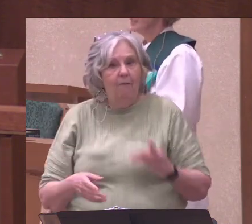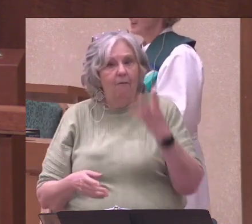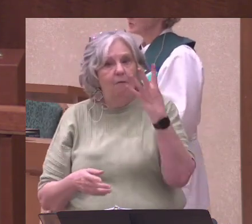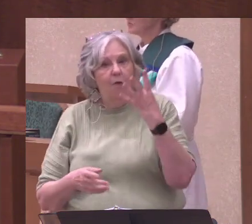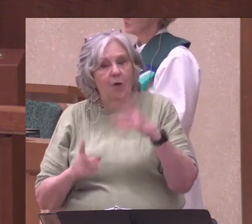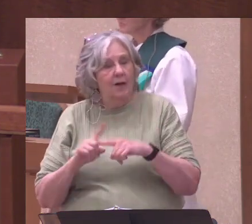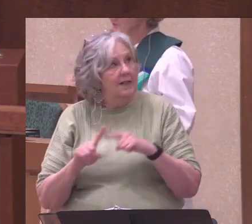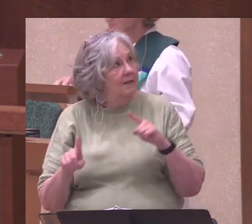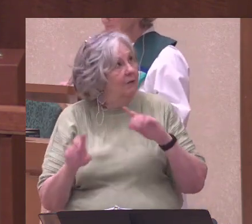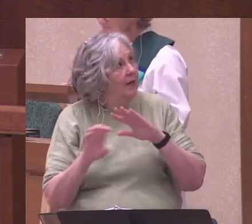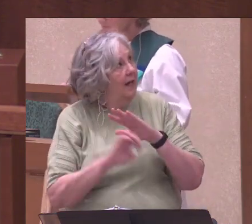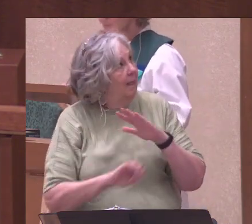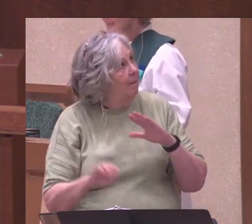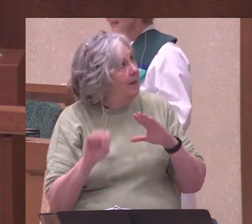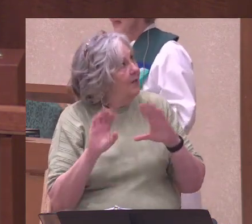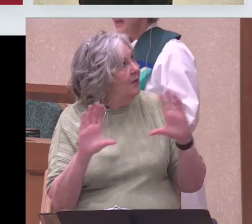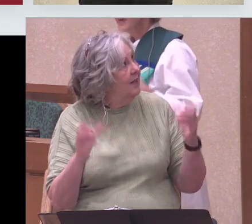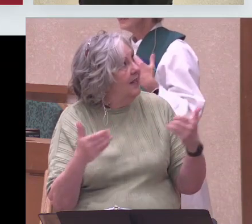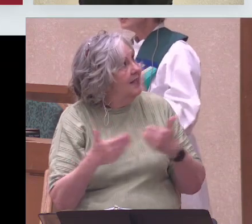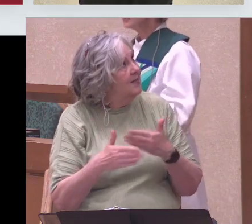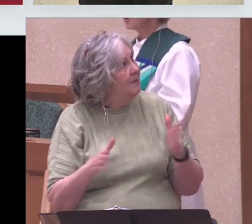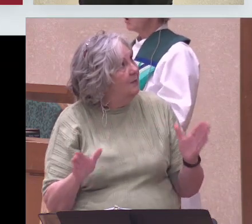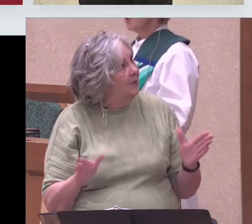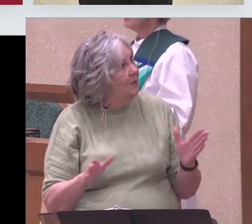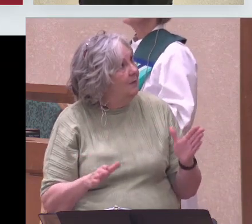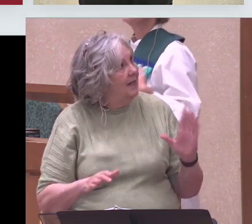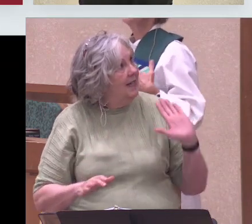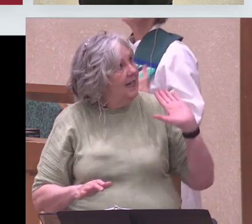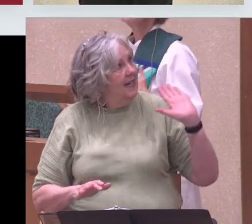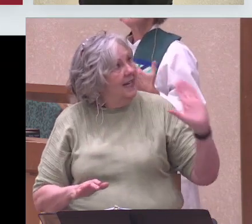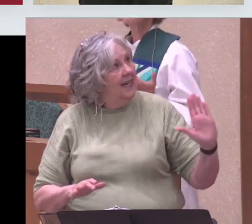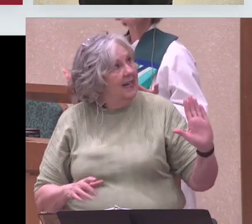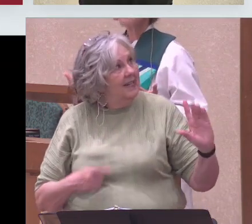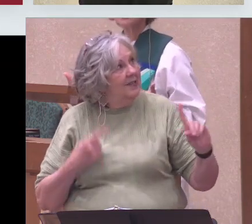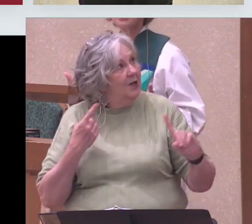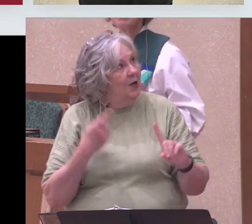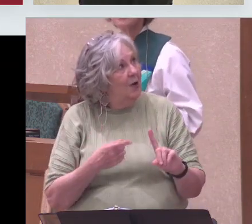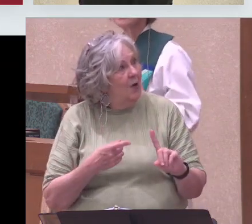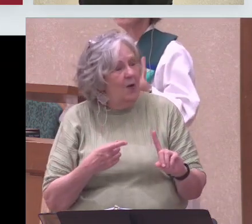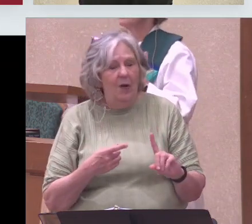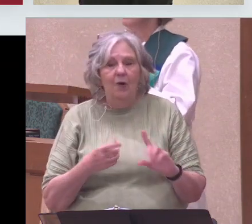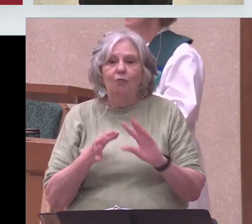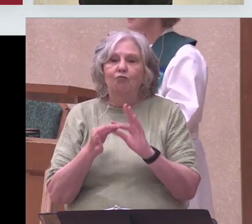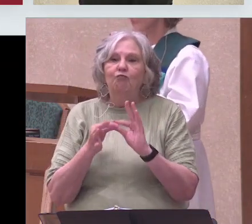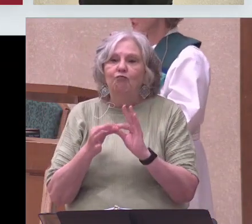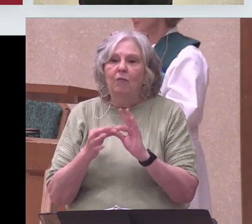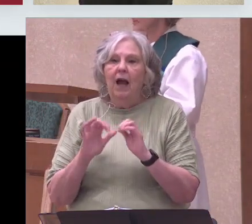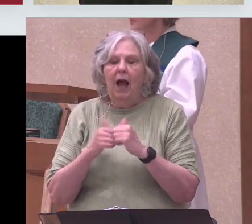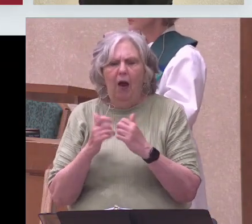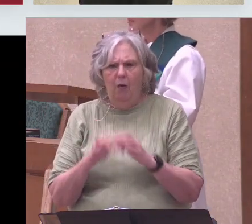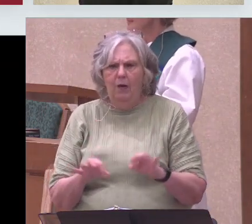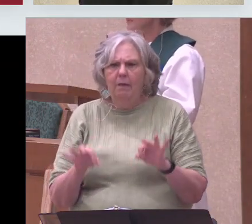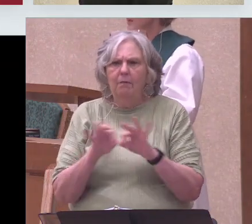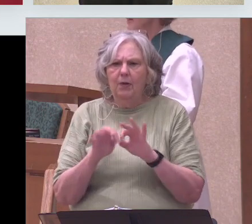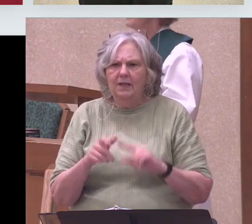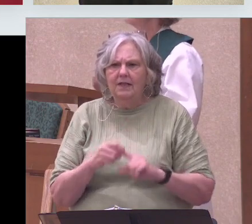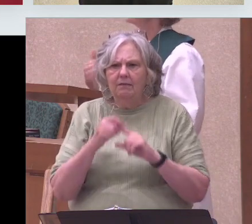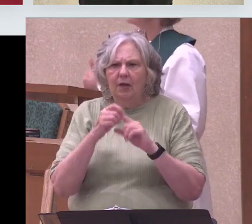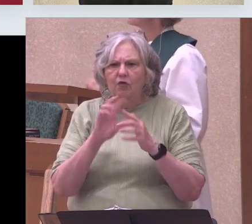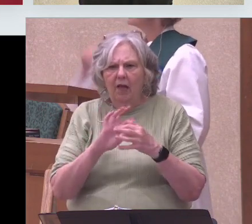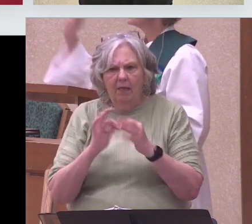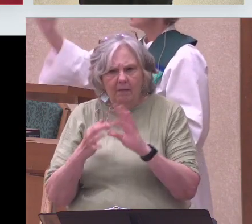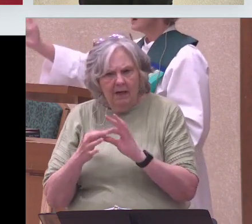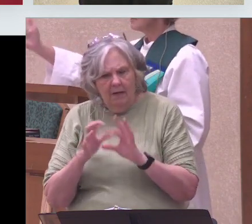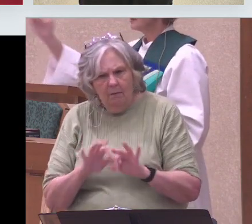elementary classrooms. And his goal was to tell about how the Special Olympics had been meaningful in his life and